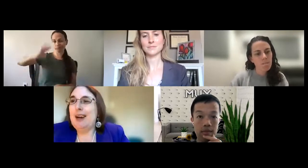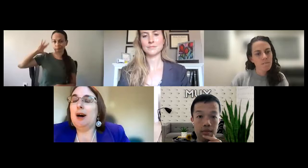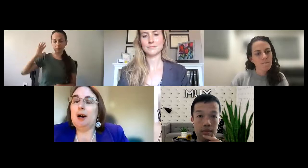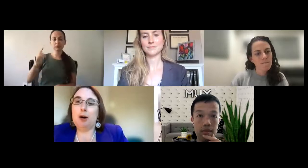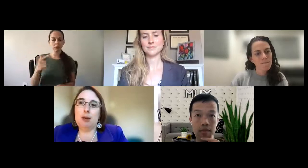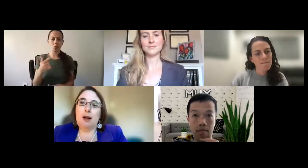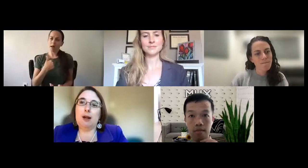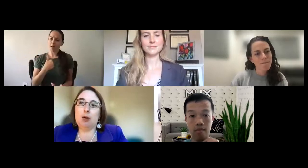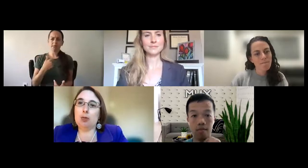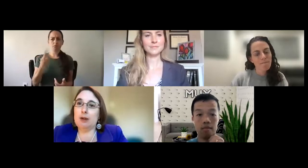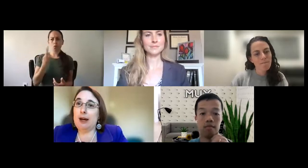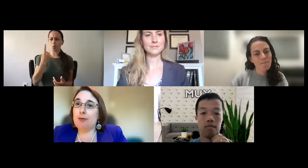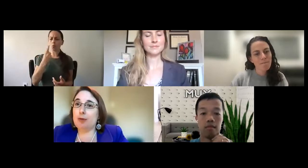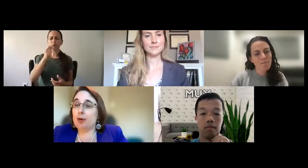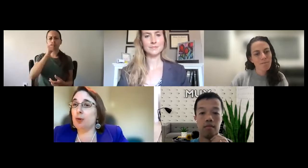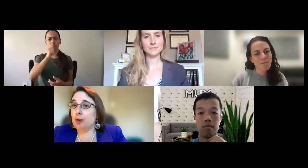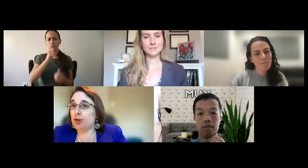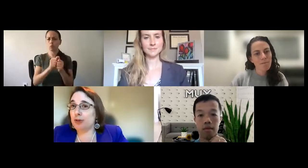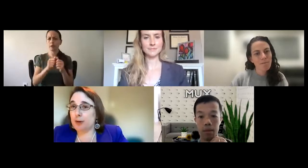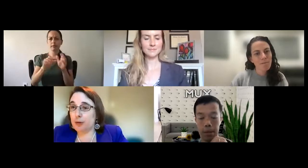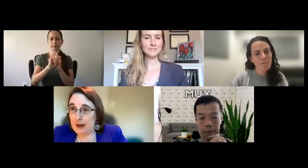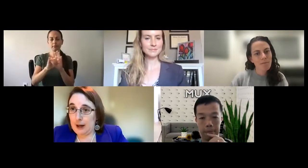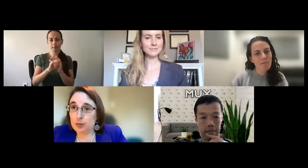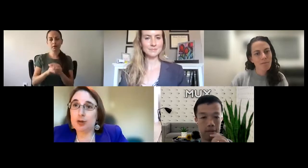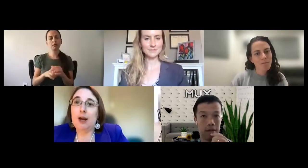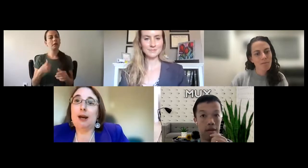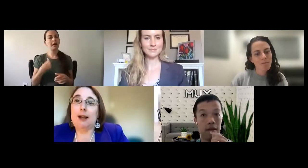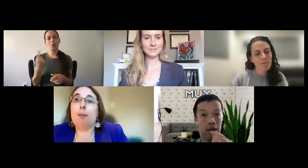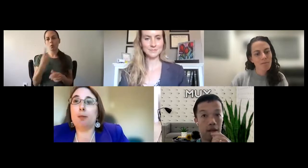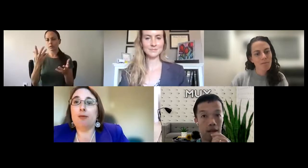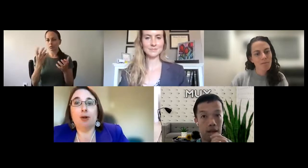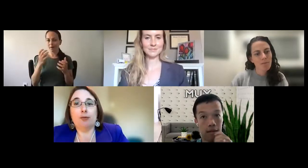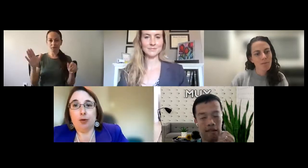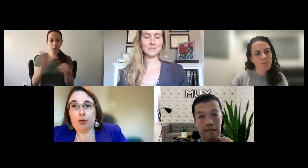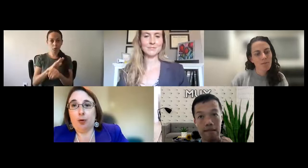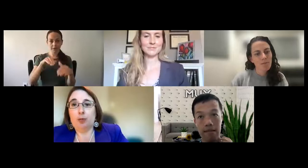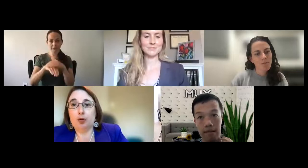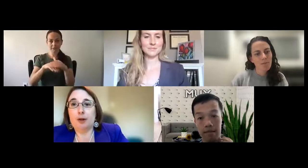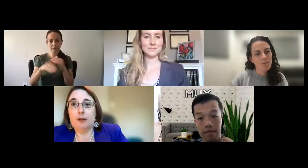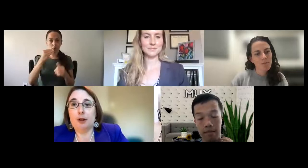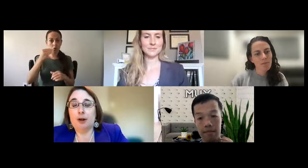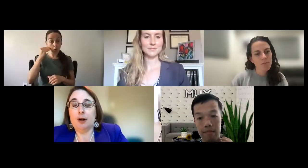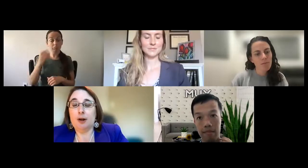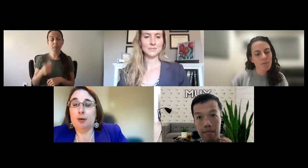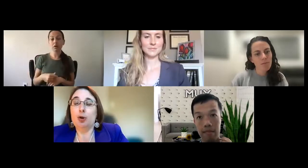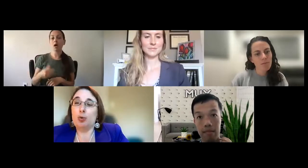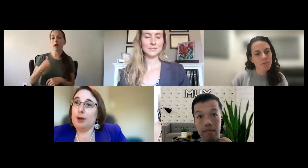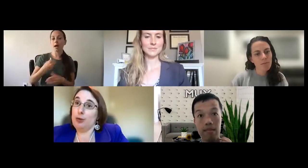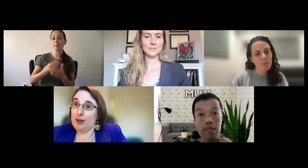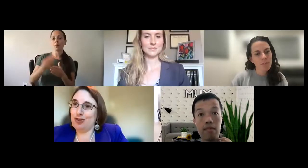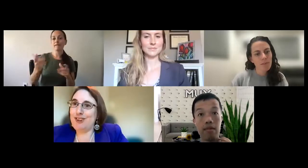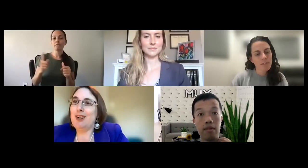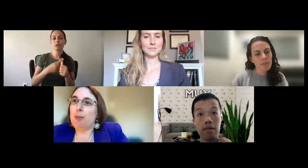identity. And I always wanted to have a fully wheelchair accessible house. And I bought my very first home during the